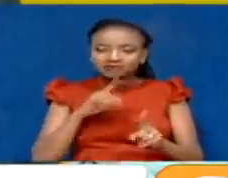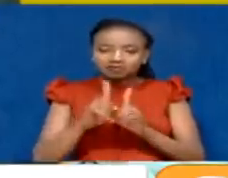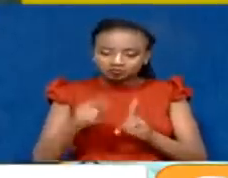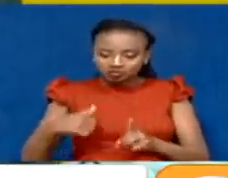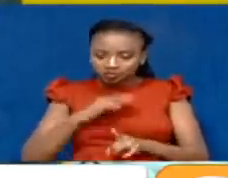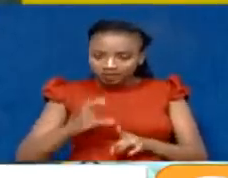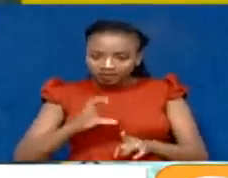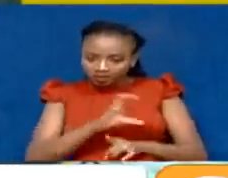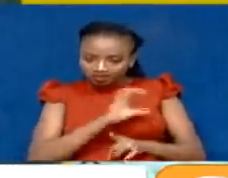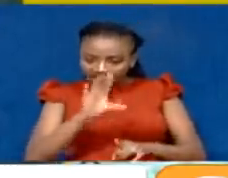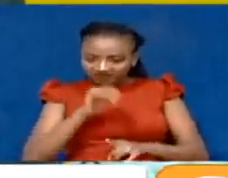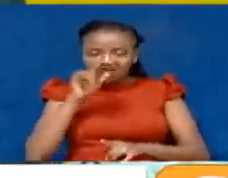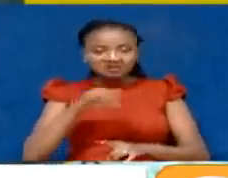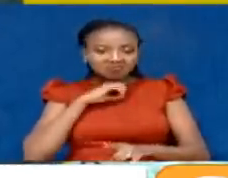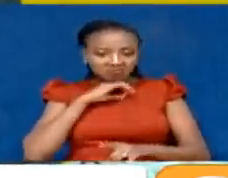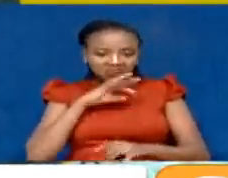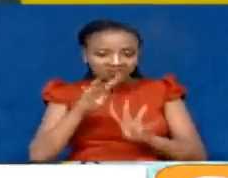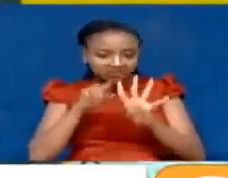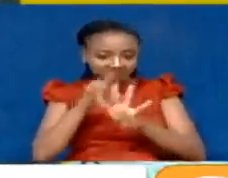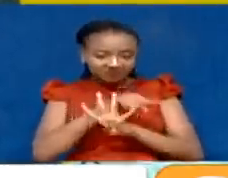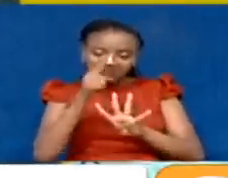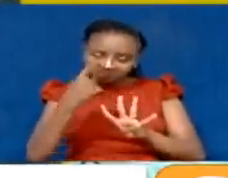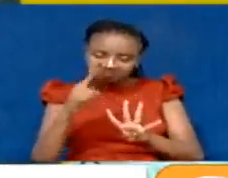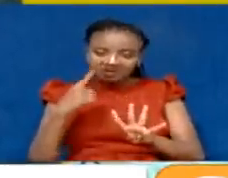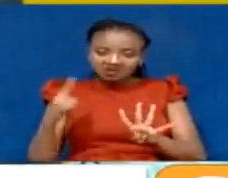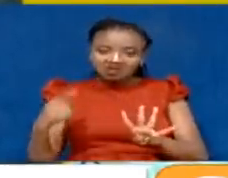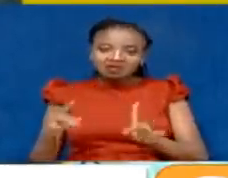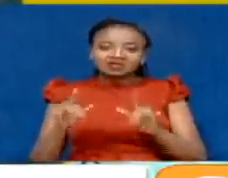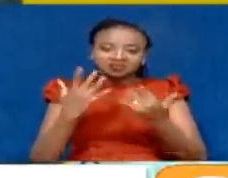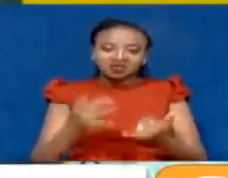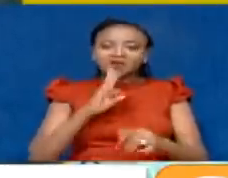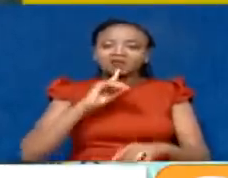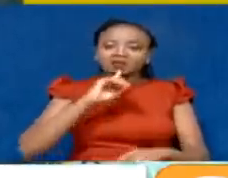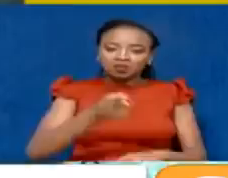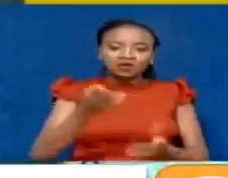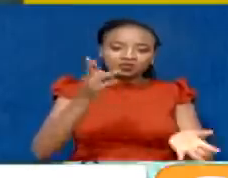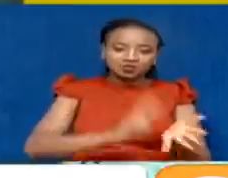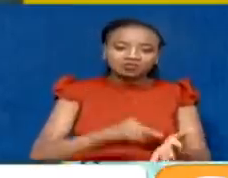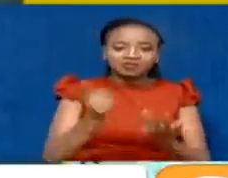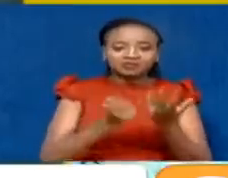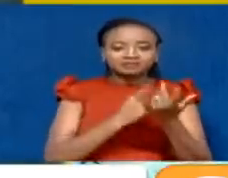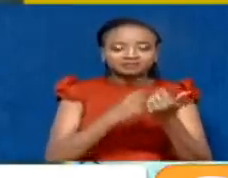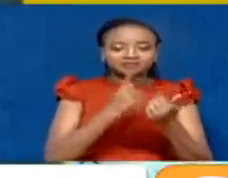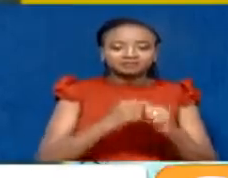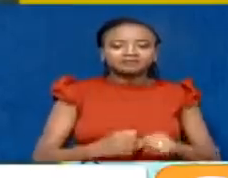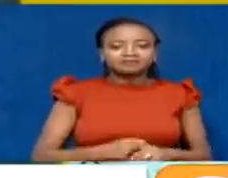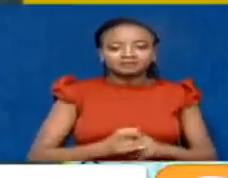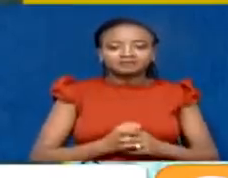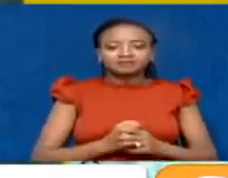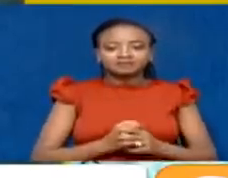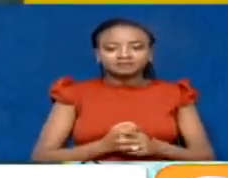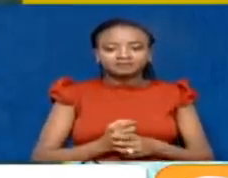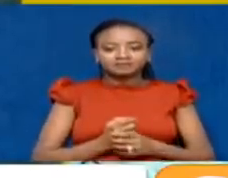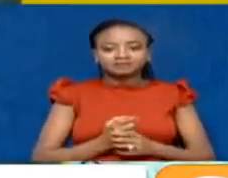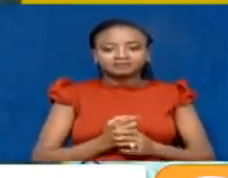committee found that they were merited and proceeded to order for a recount. In respect